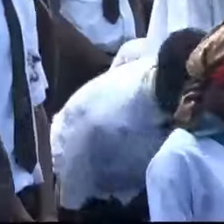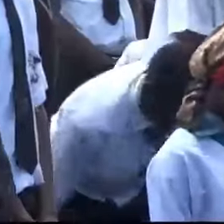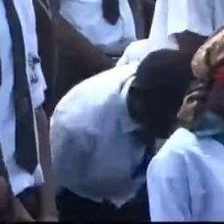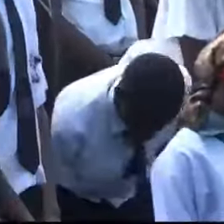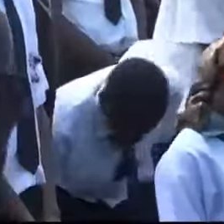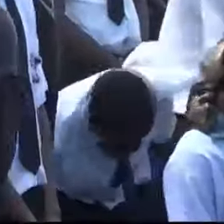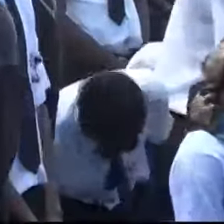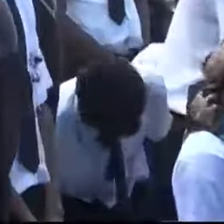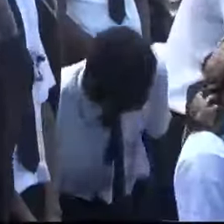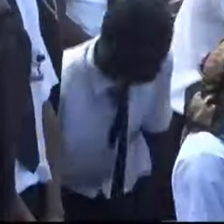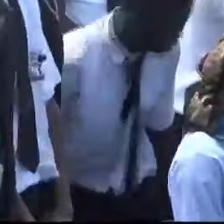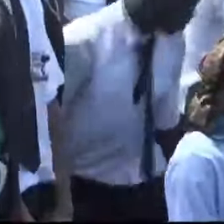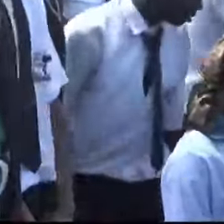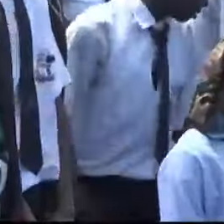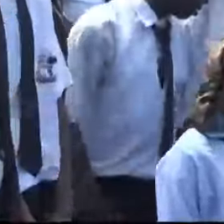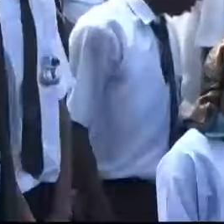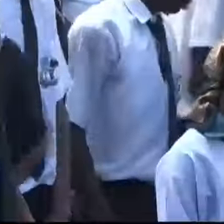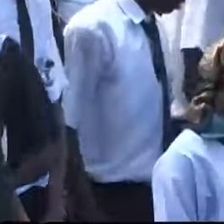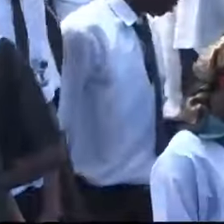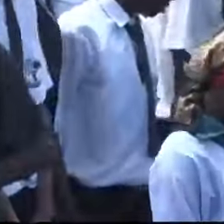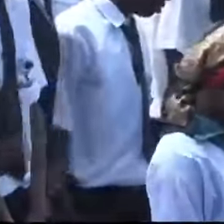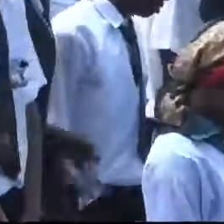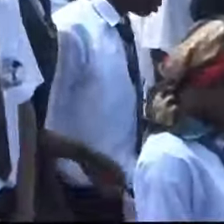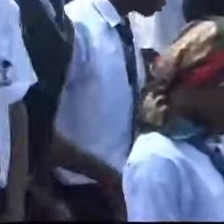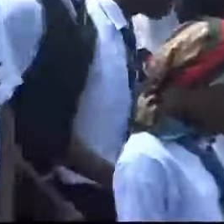abandon, I abandon, because